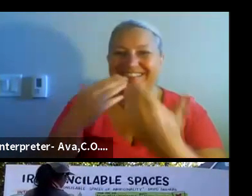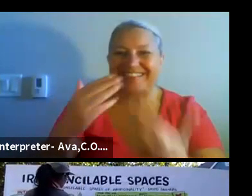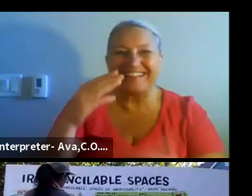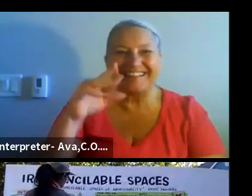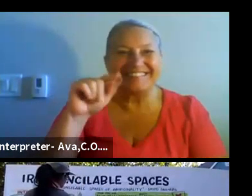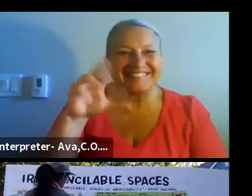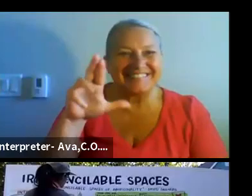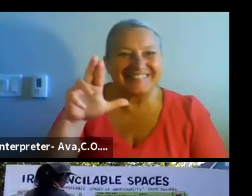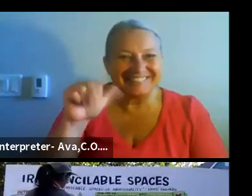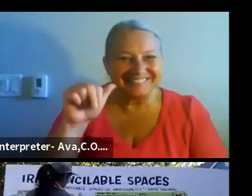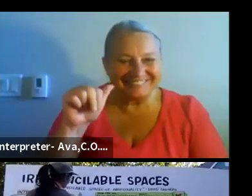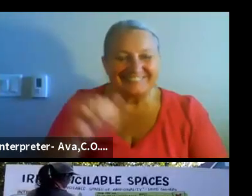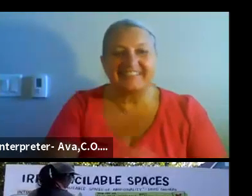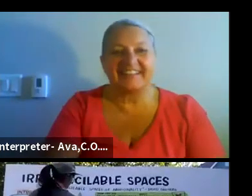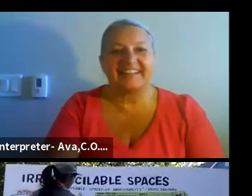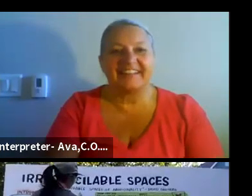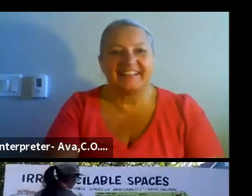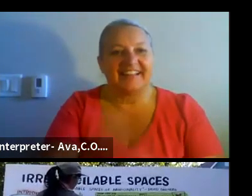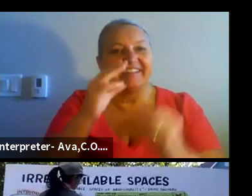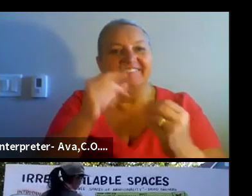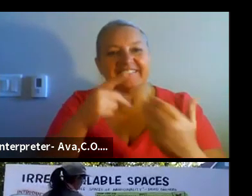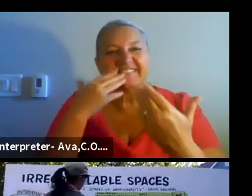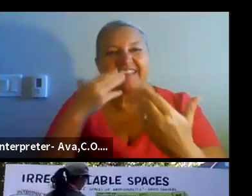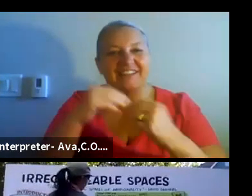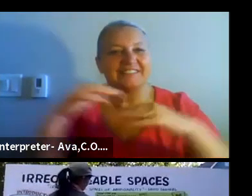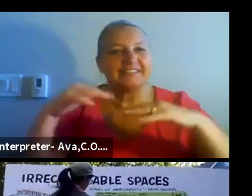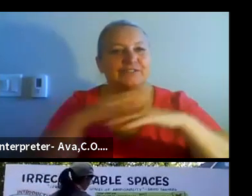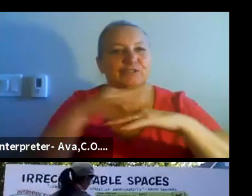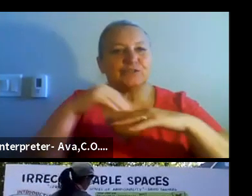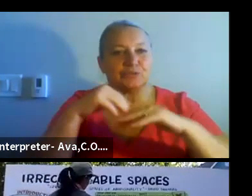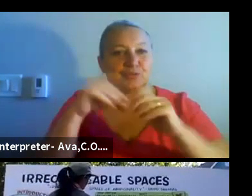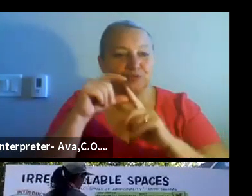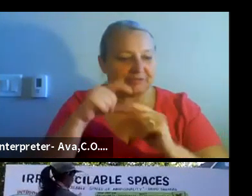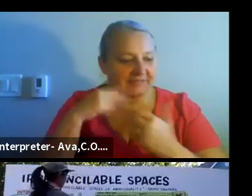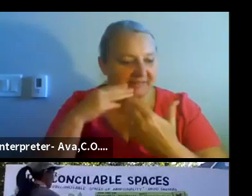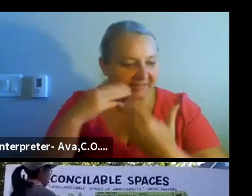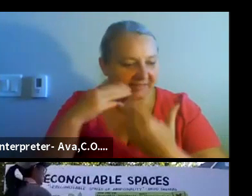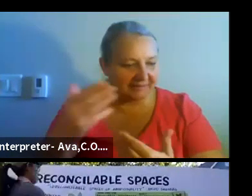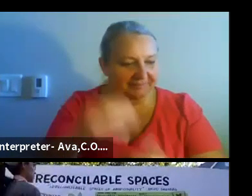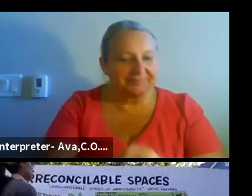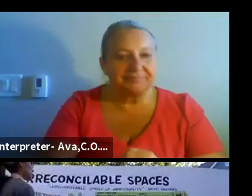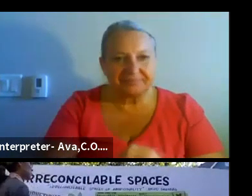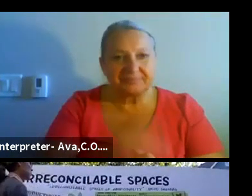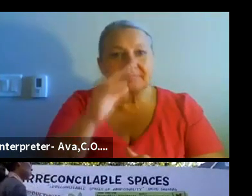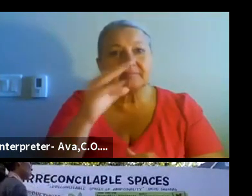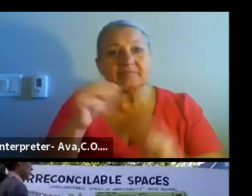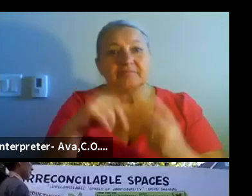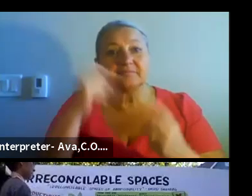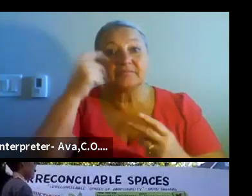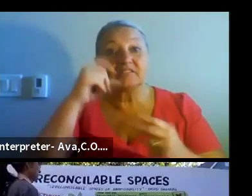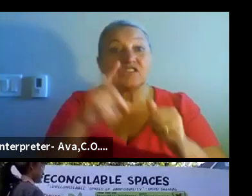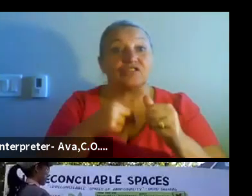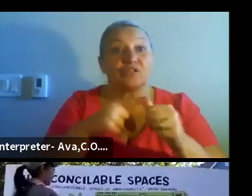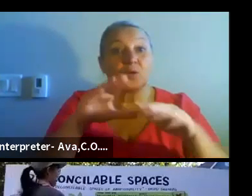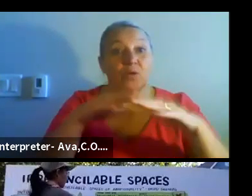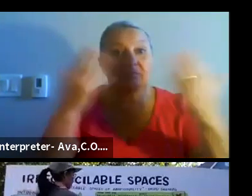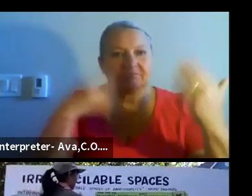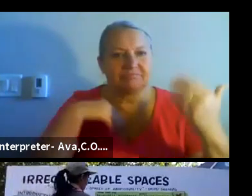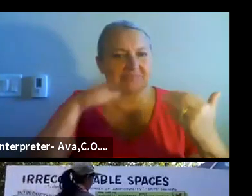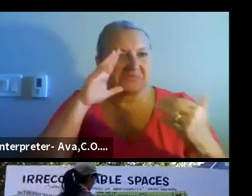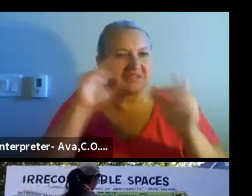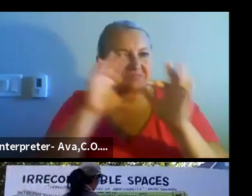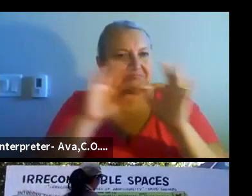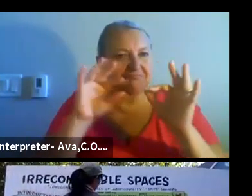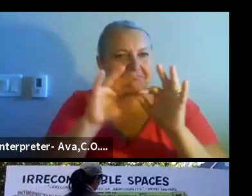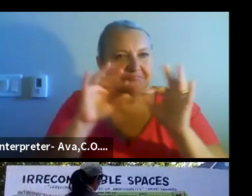So I'll be talking a little bit, and then we'll be moving into